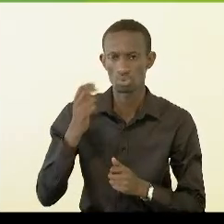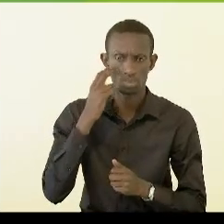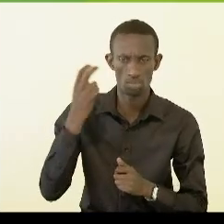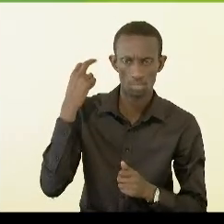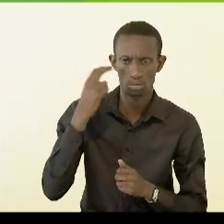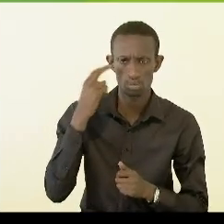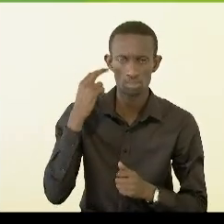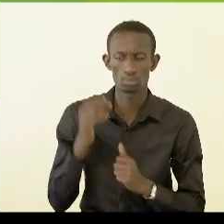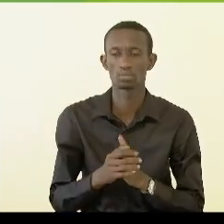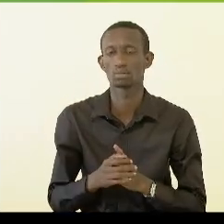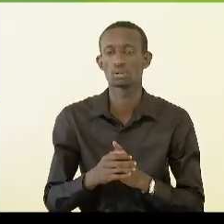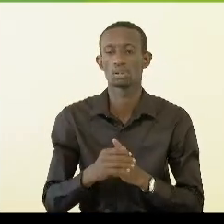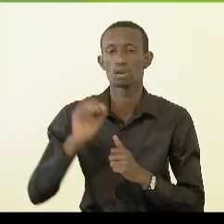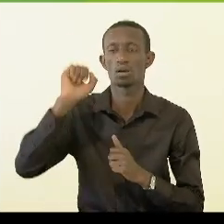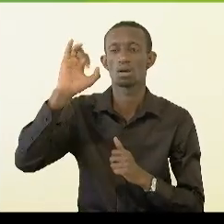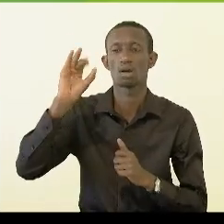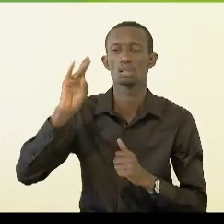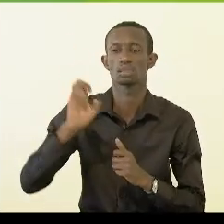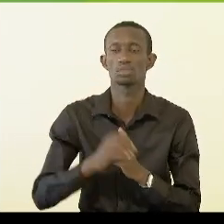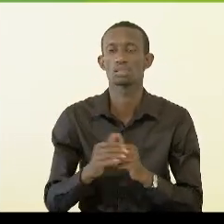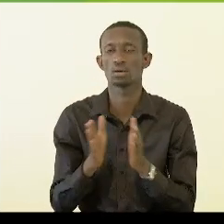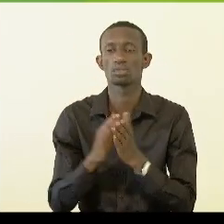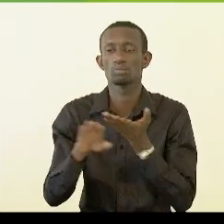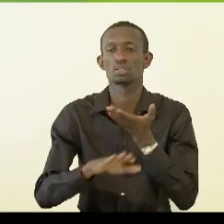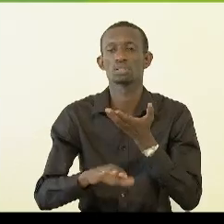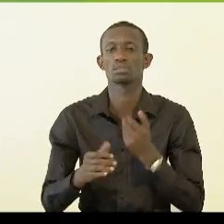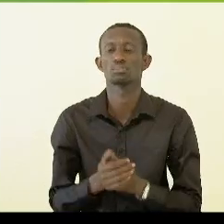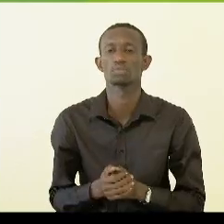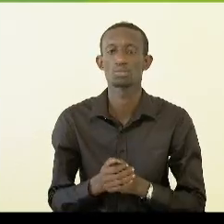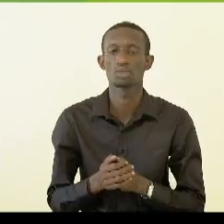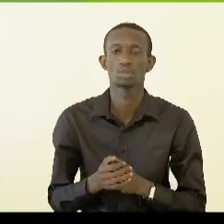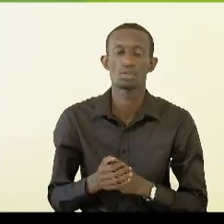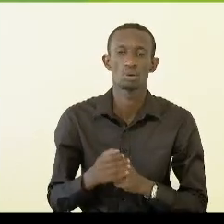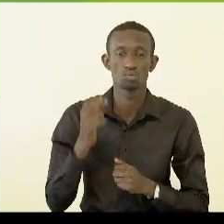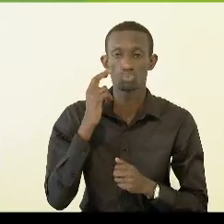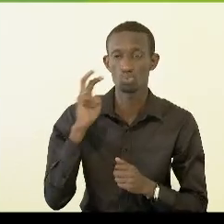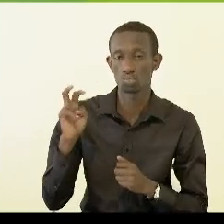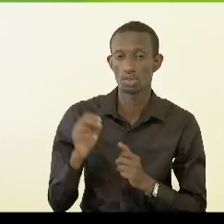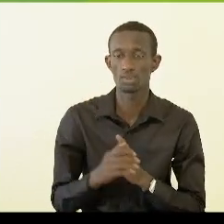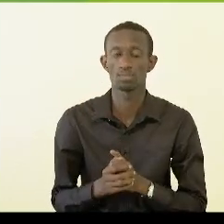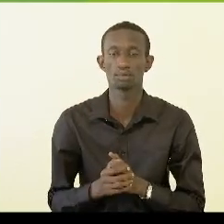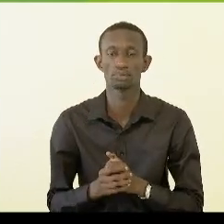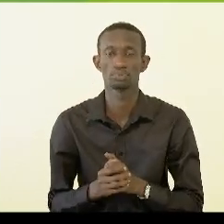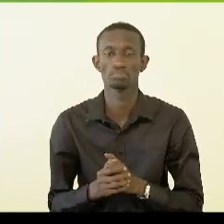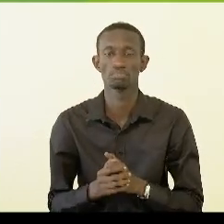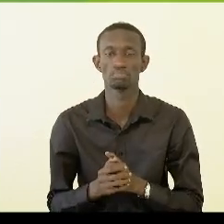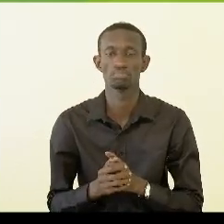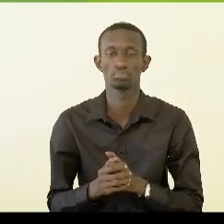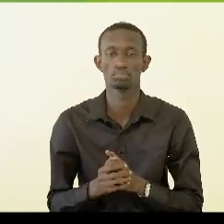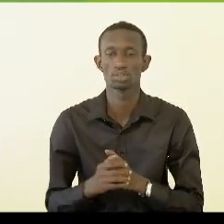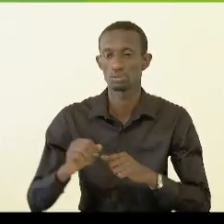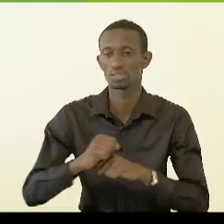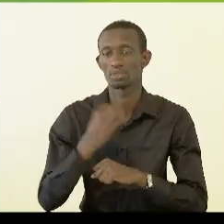the acids and bases, because we had looked at this, or you had looked at this in